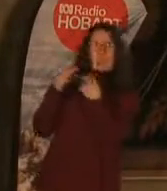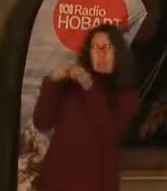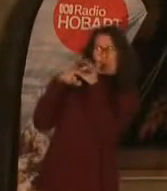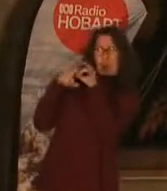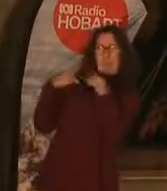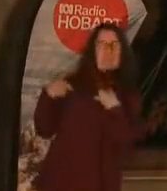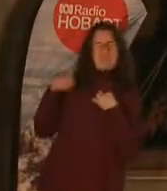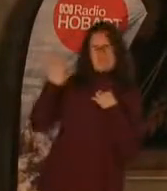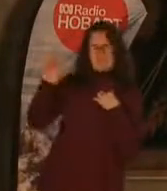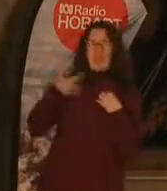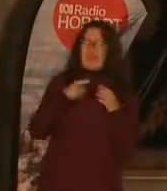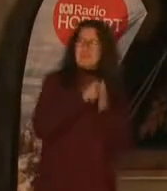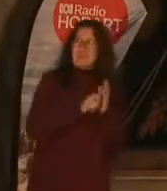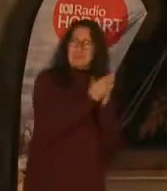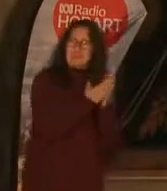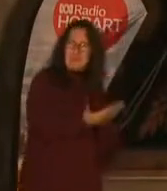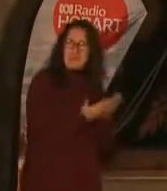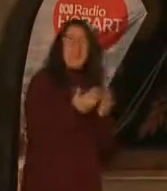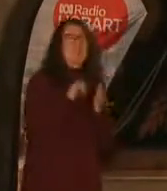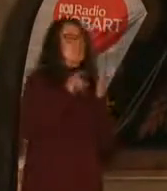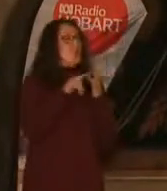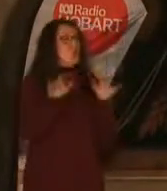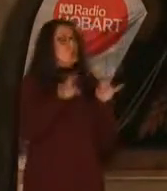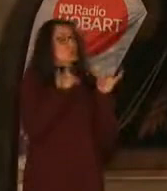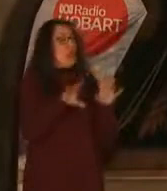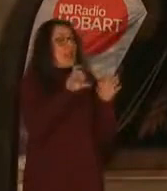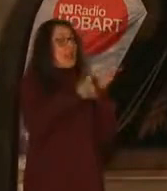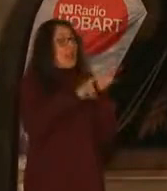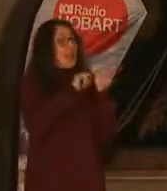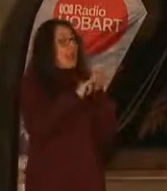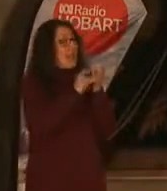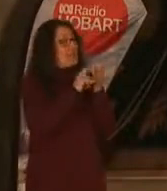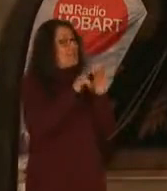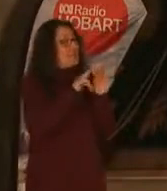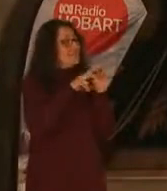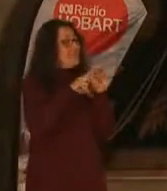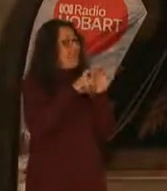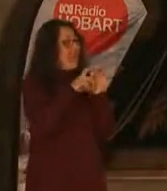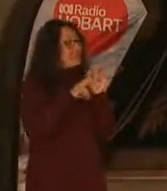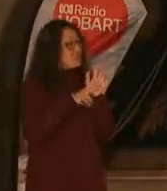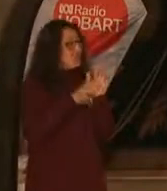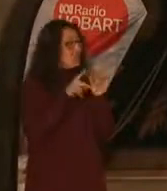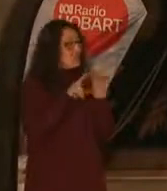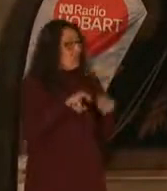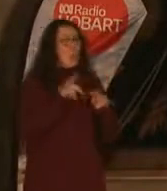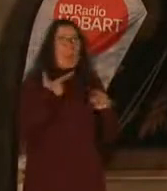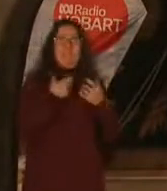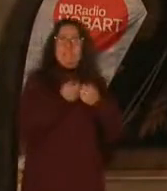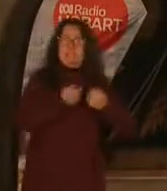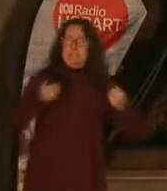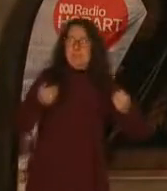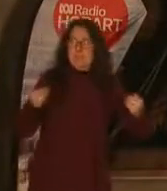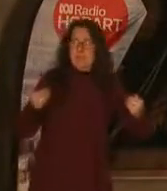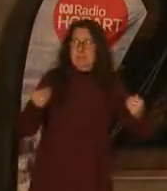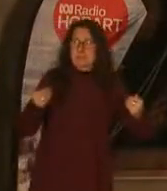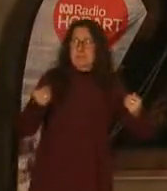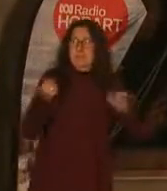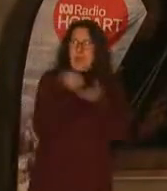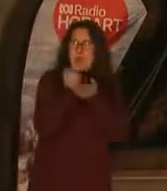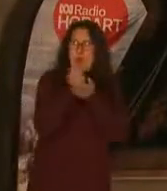Australian classification for research. So now we have a separate code for Indigenous studies. We never had that before. We are always